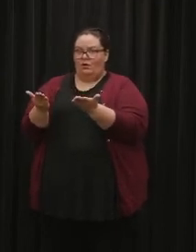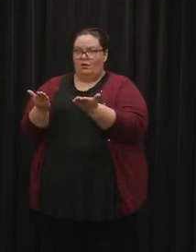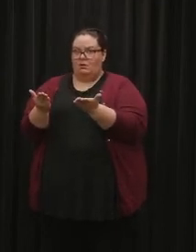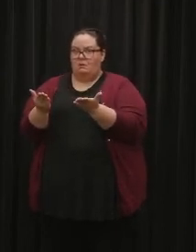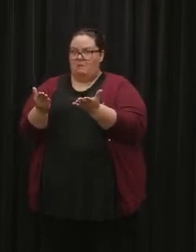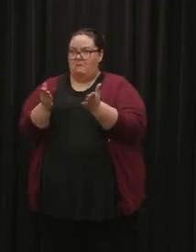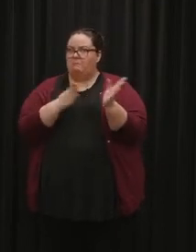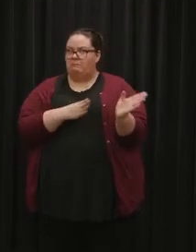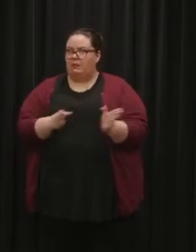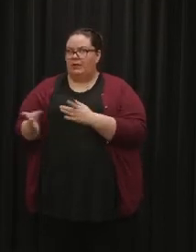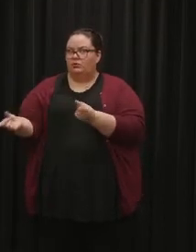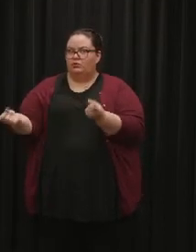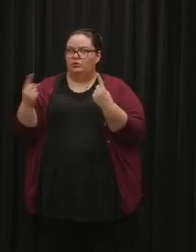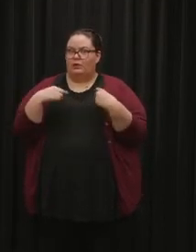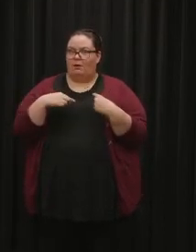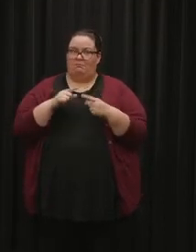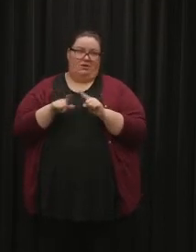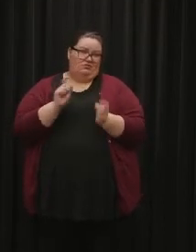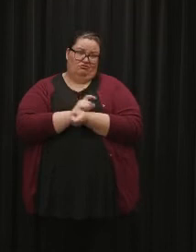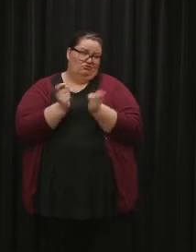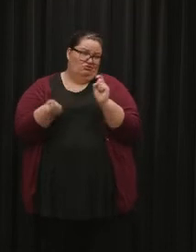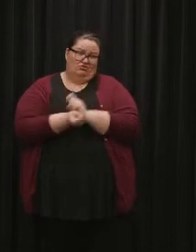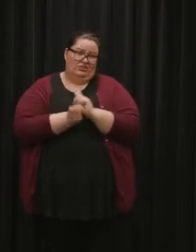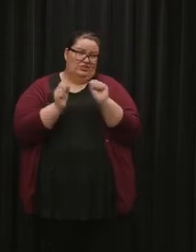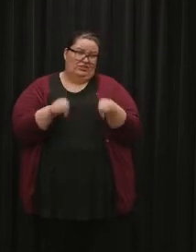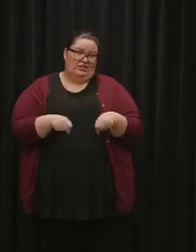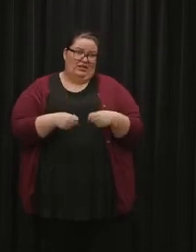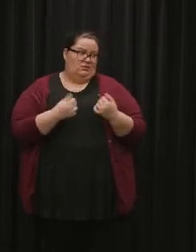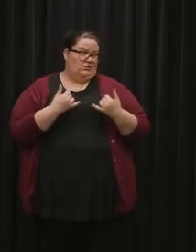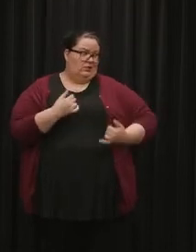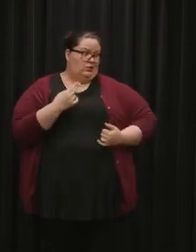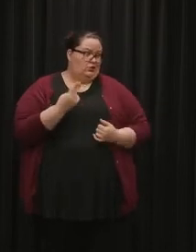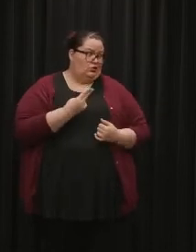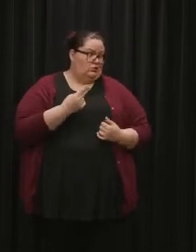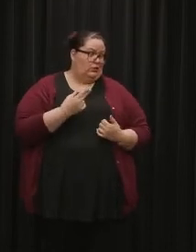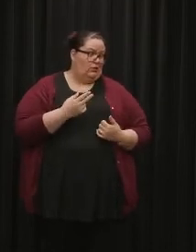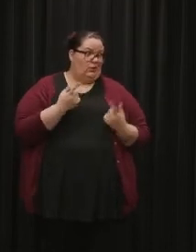are planning to attend, but that can change between now and the weekend.